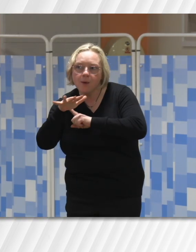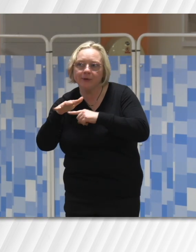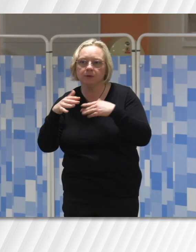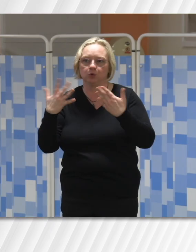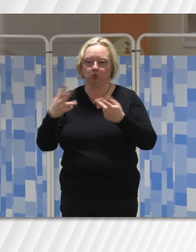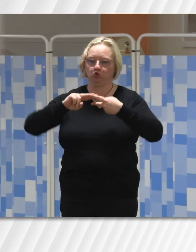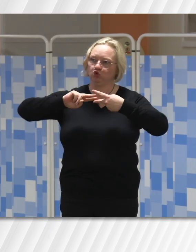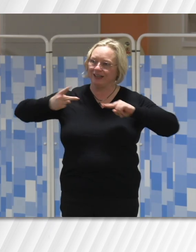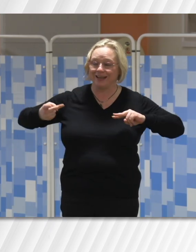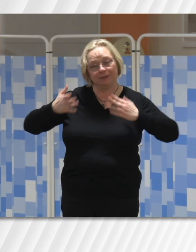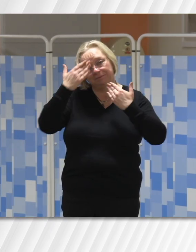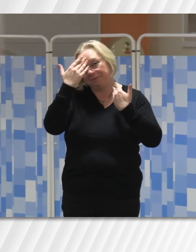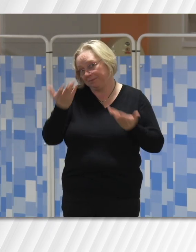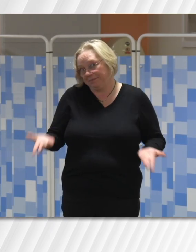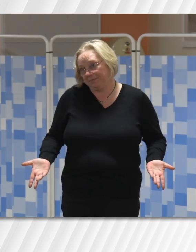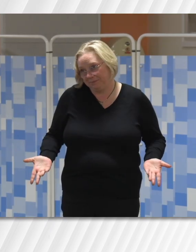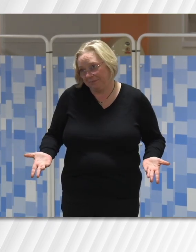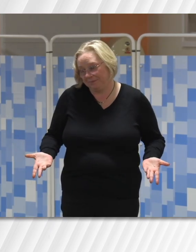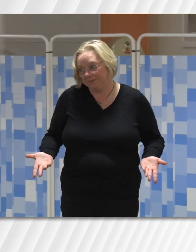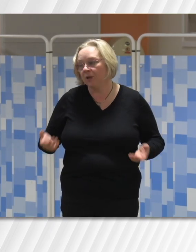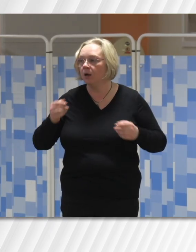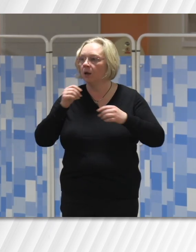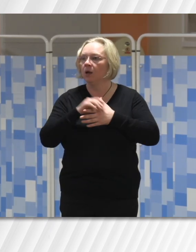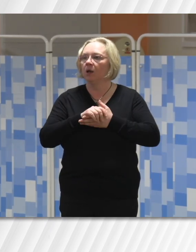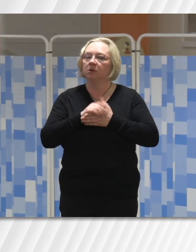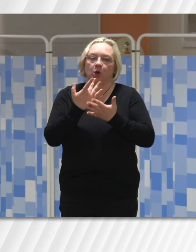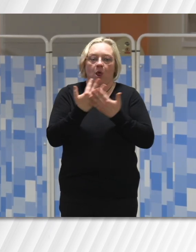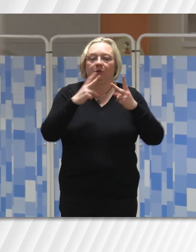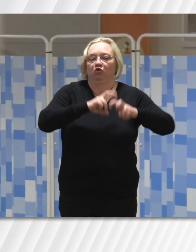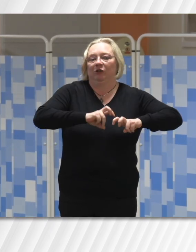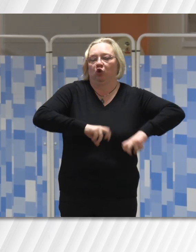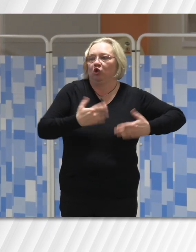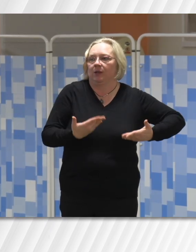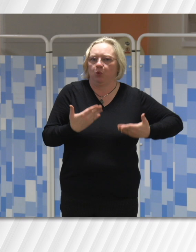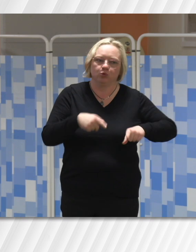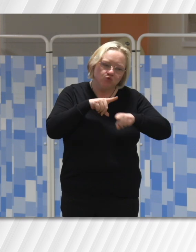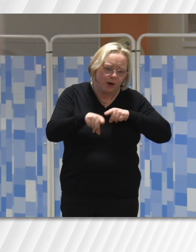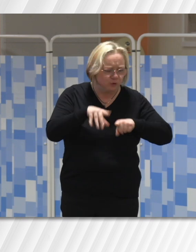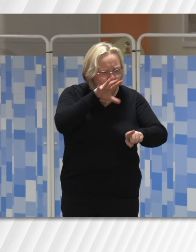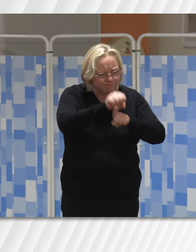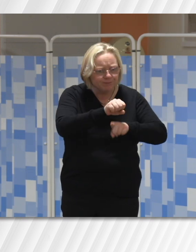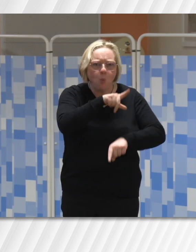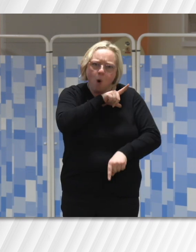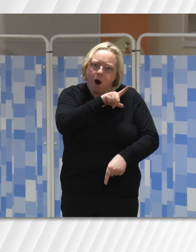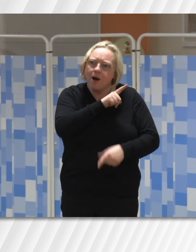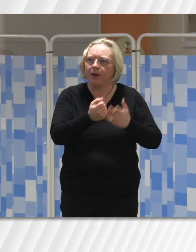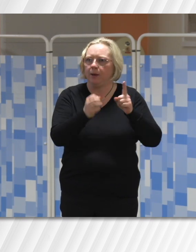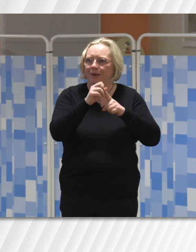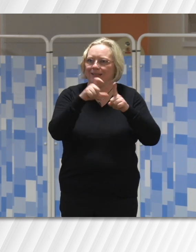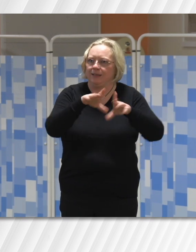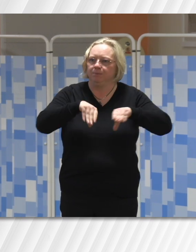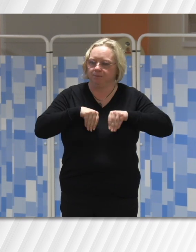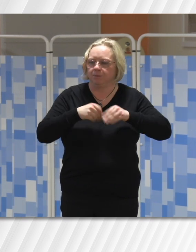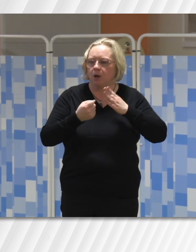own genetics? Lots and lots of research going on to try and get to the bottom of it. And if you're